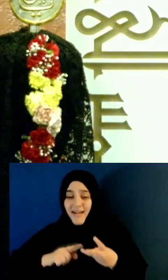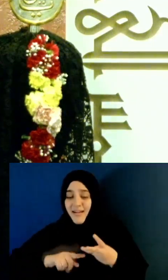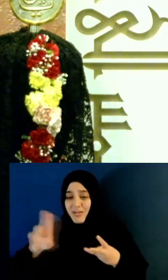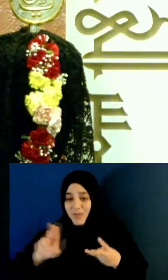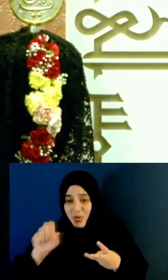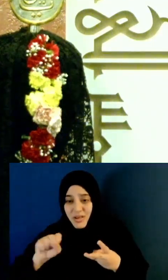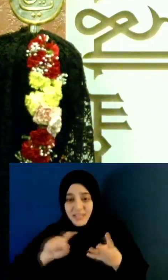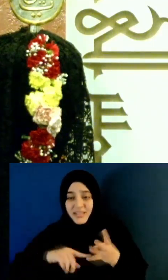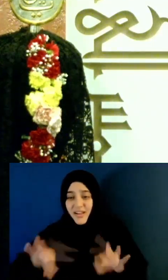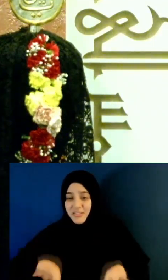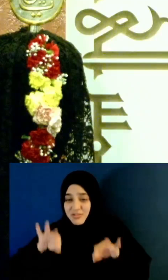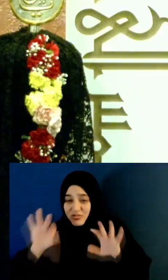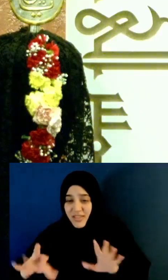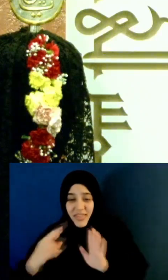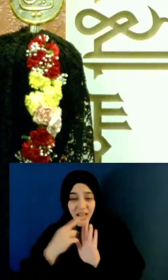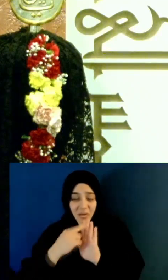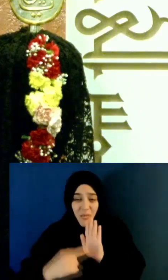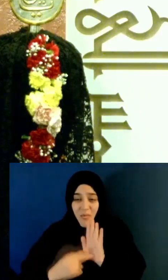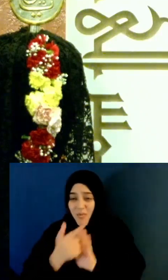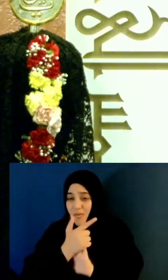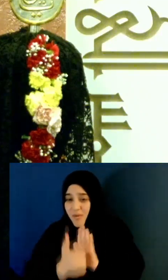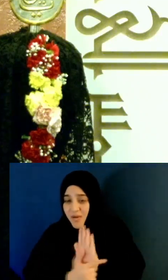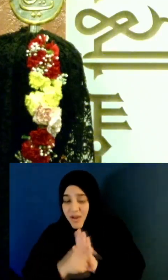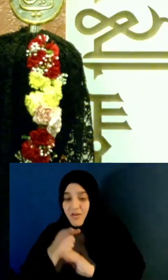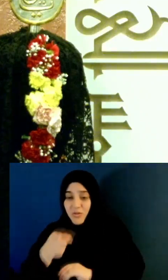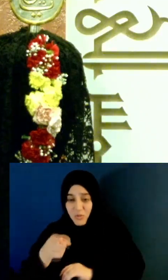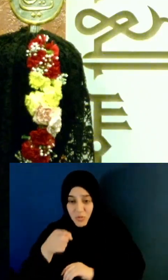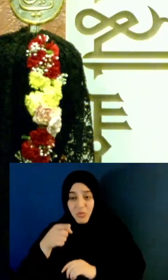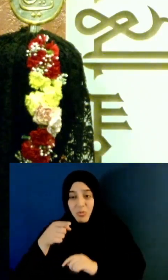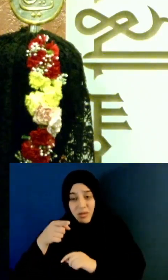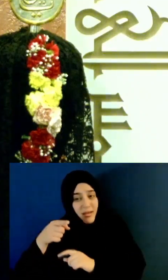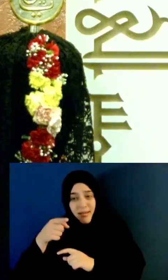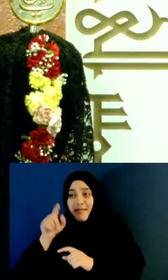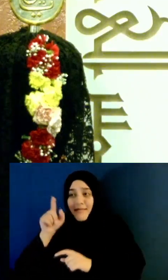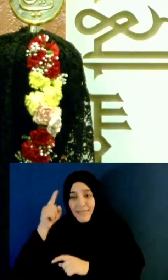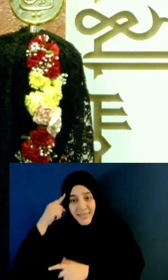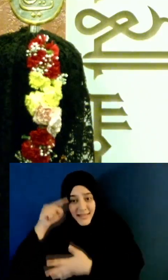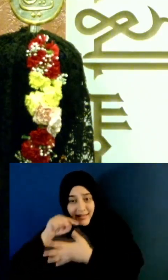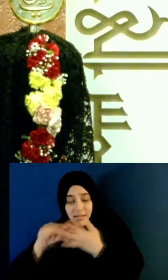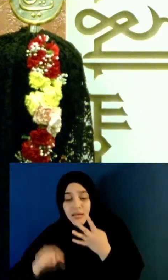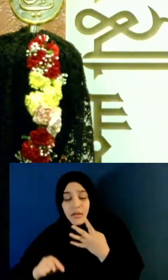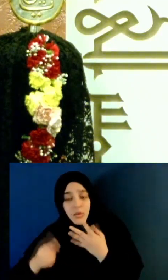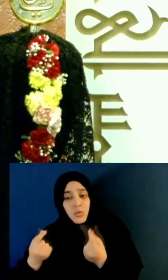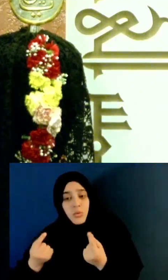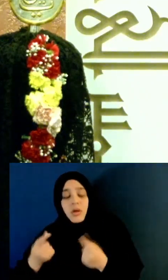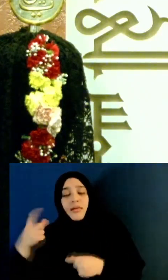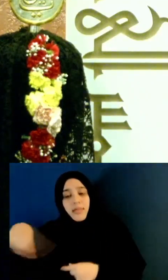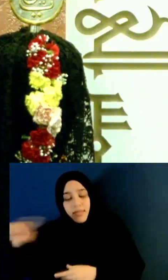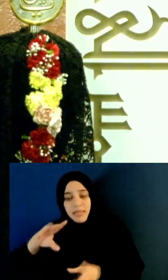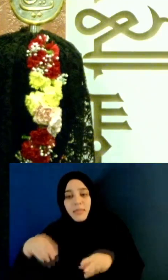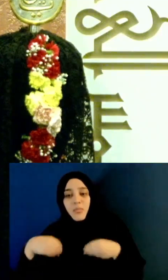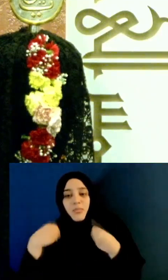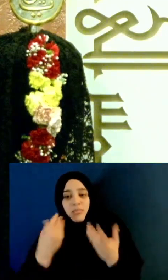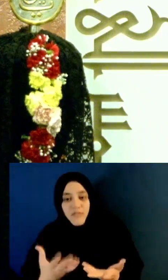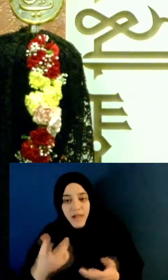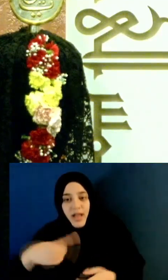Australia, you name them, provide us with the freedom to practice our